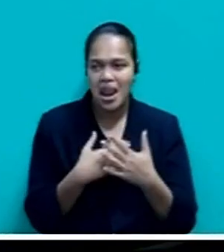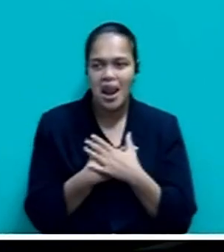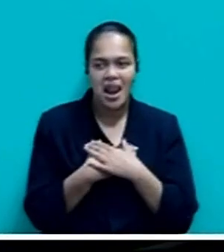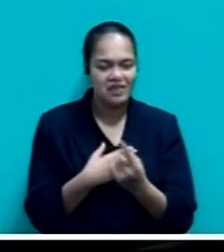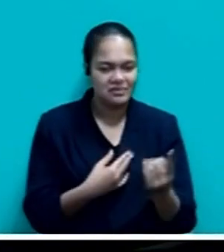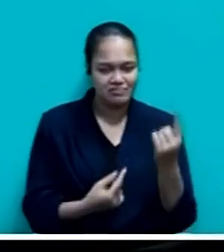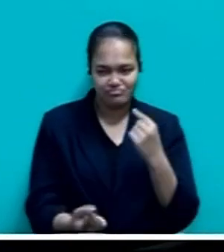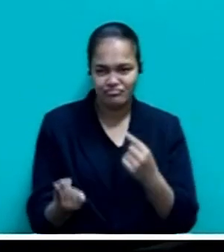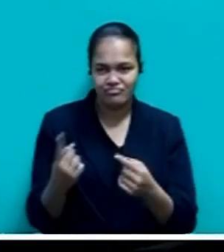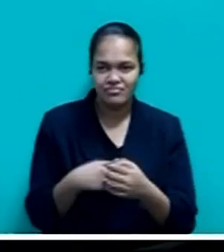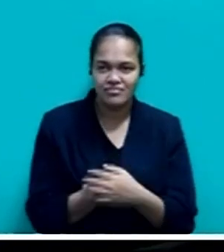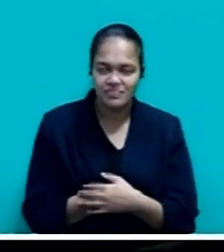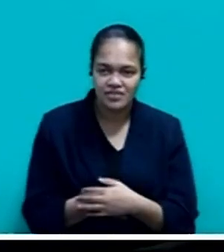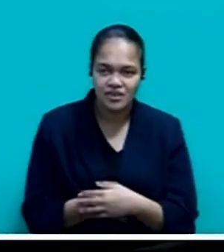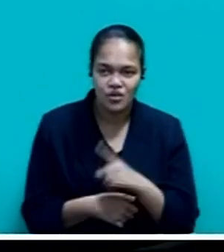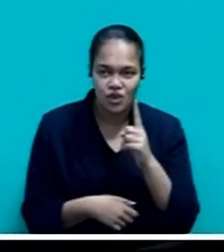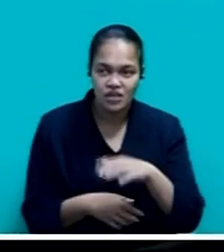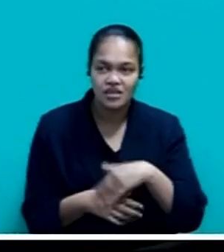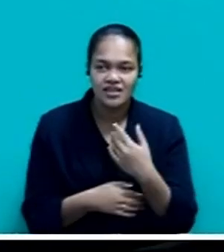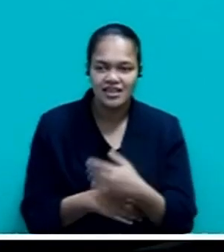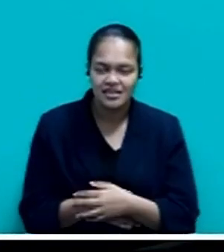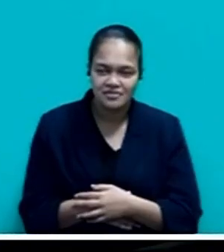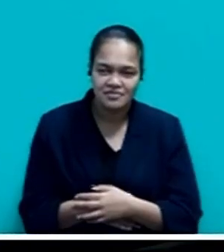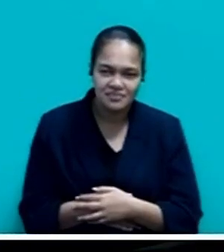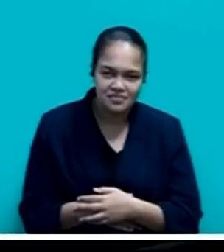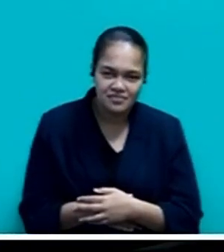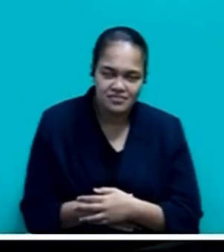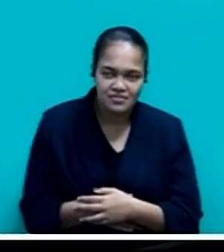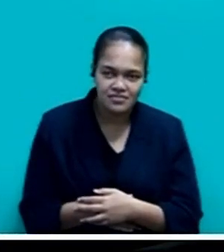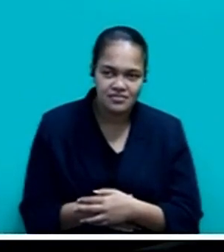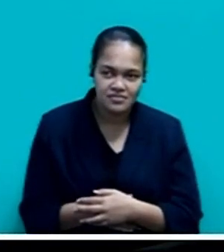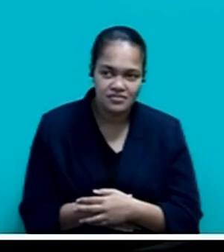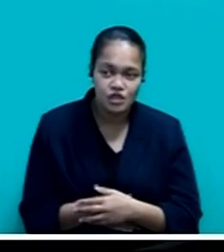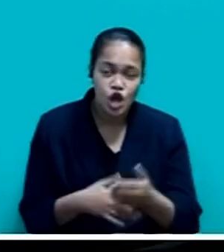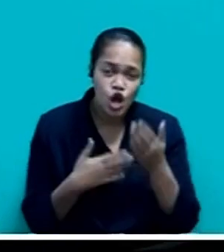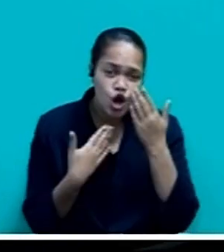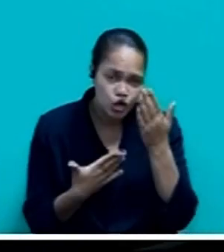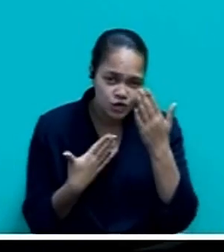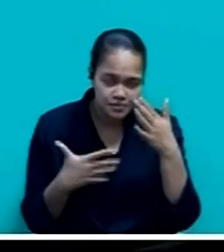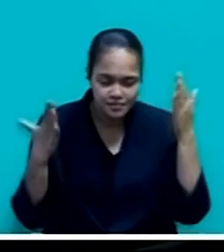One day it's Jimi Hendrix, next day it's Santana. Honourable Speaker, sir,